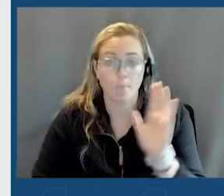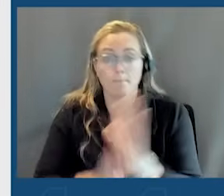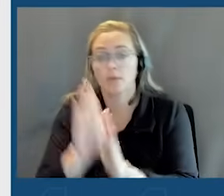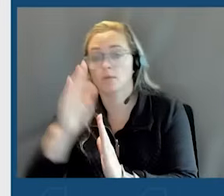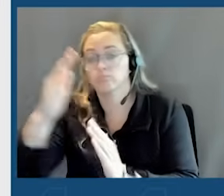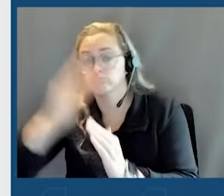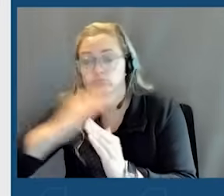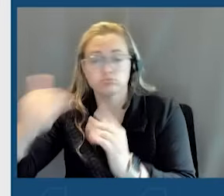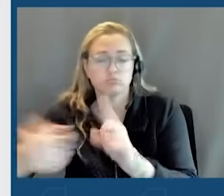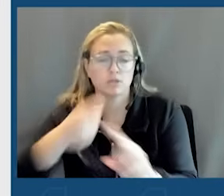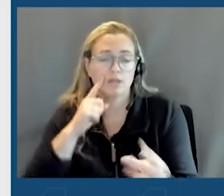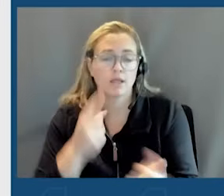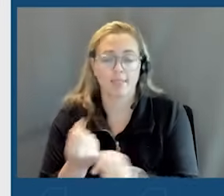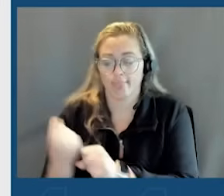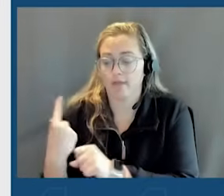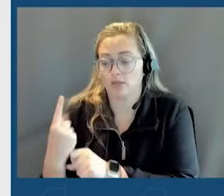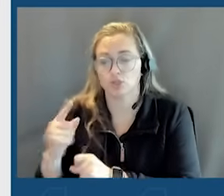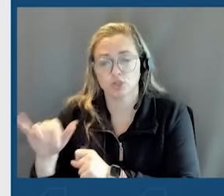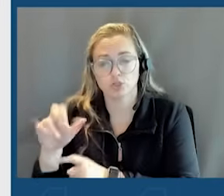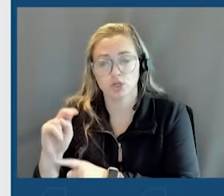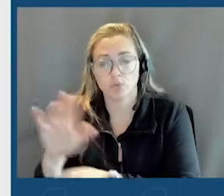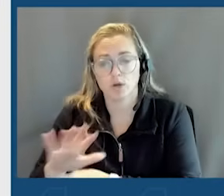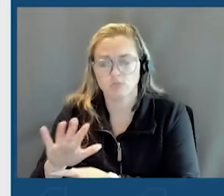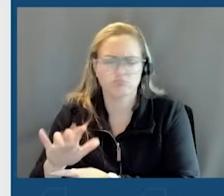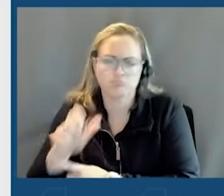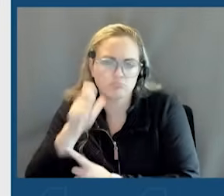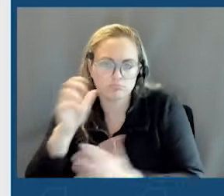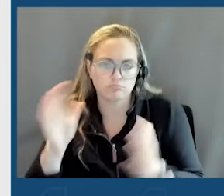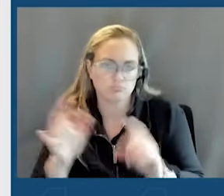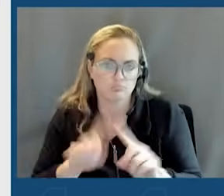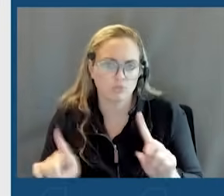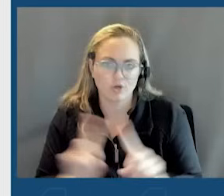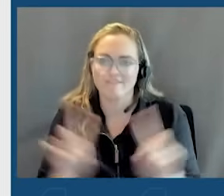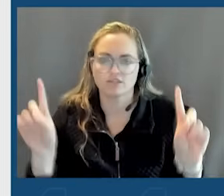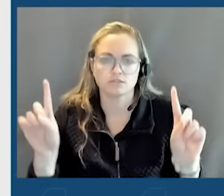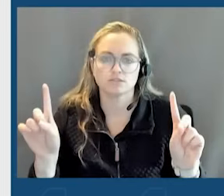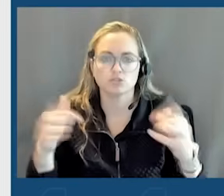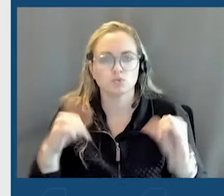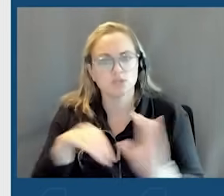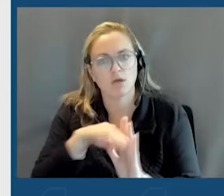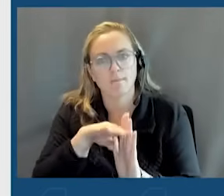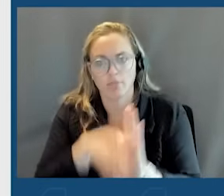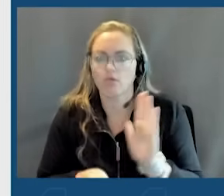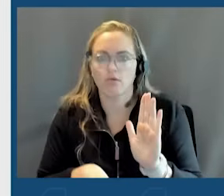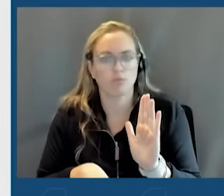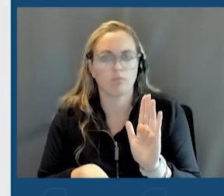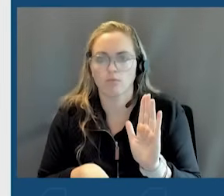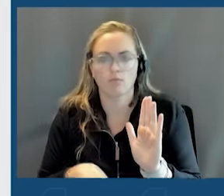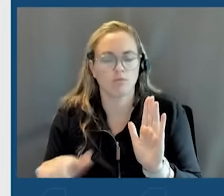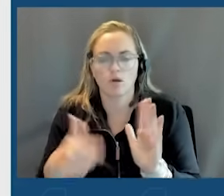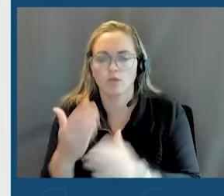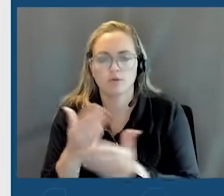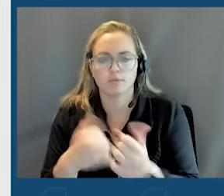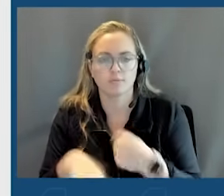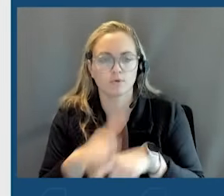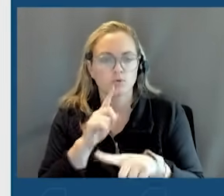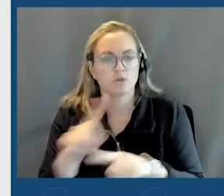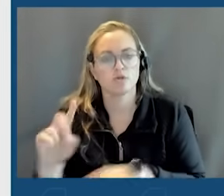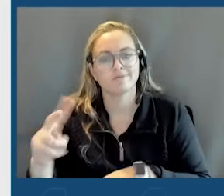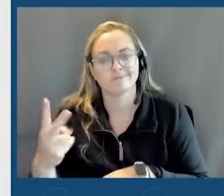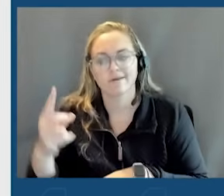the end of last year and into January. So look at the curve, it's still well below any other point in the second half of